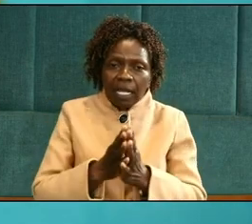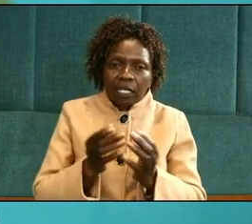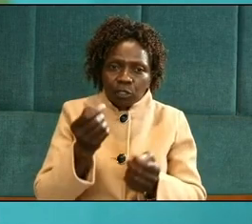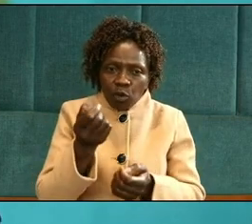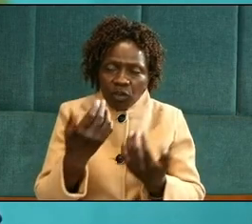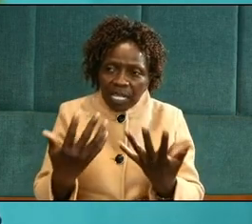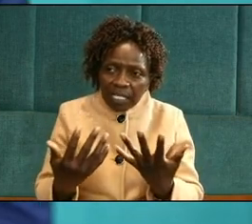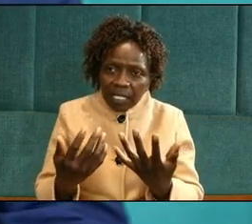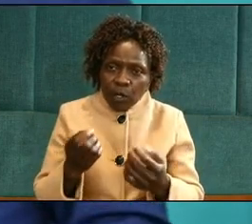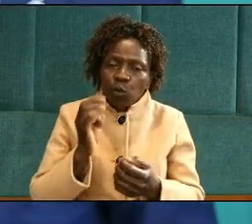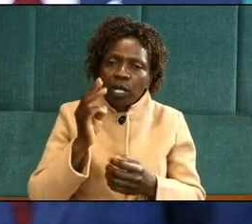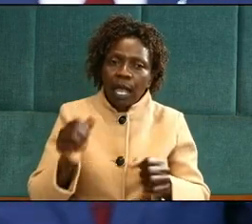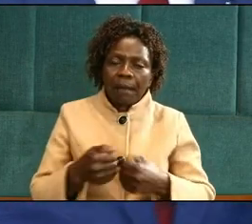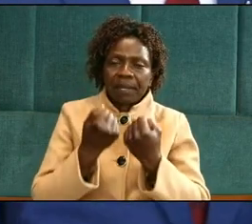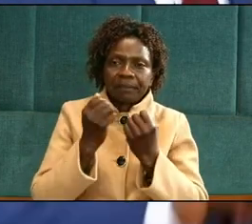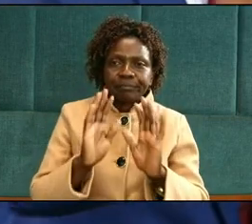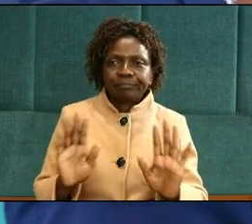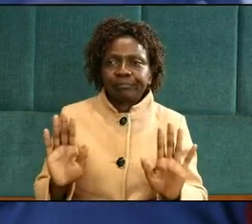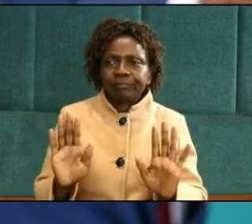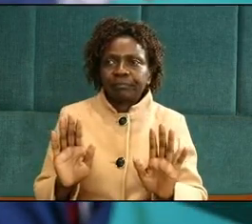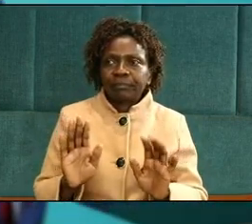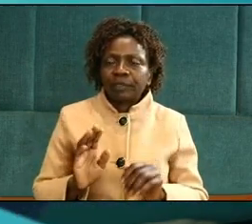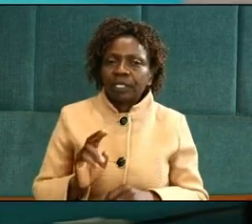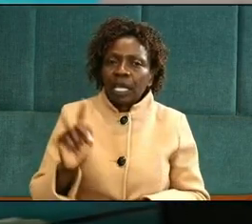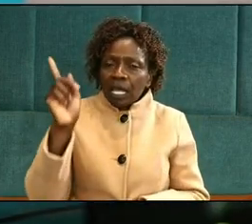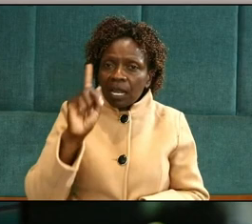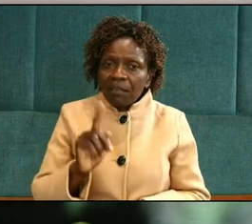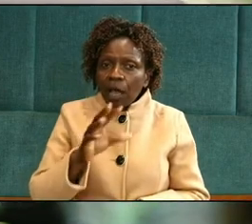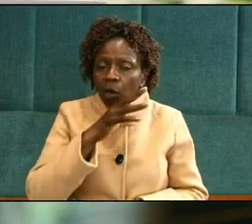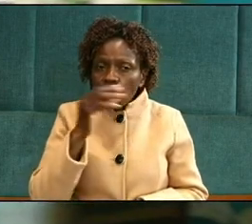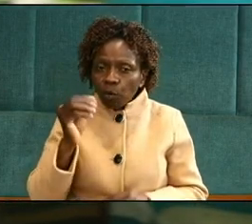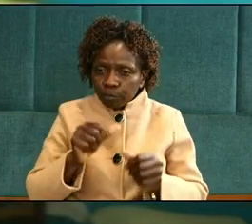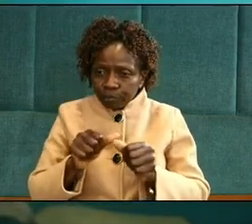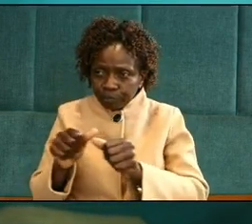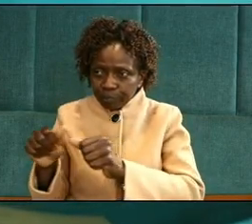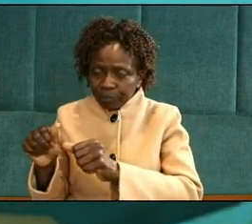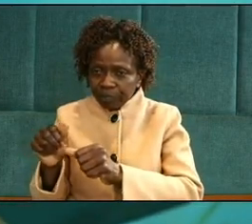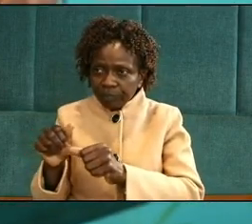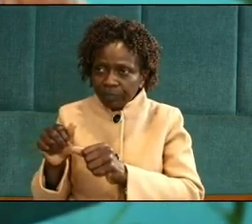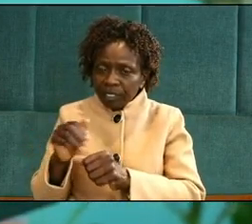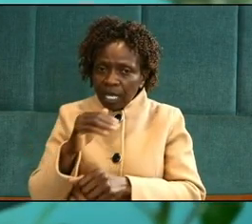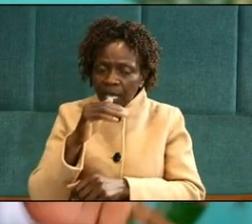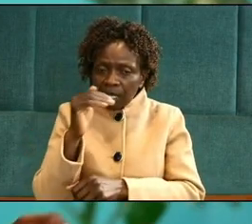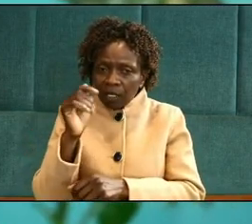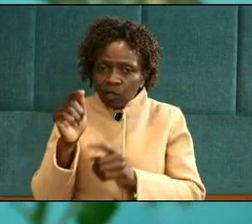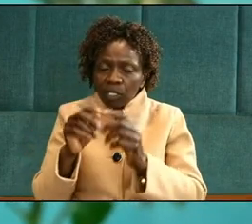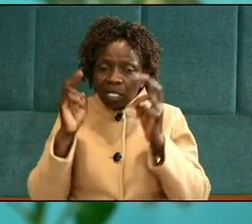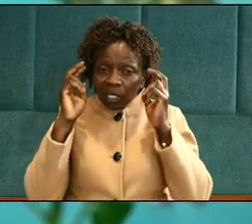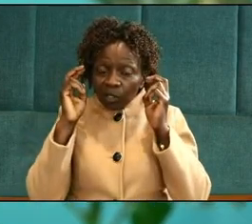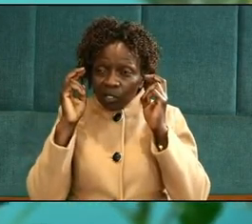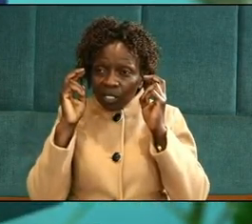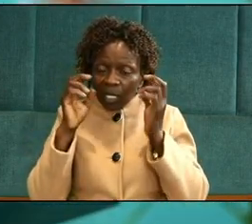what? They'll happen. Don't go on past those issues and